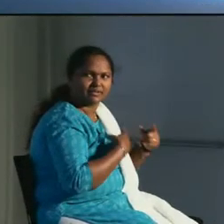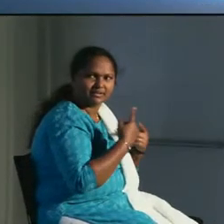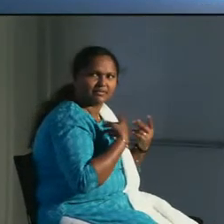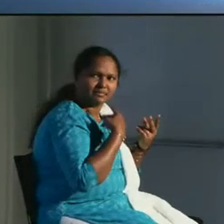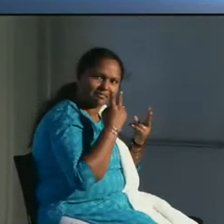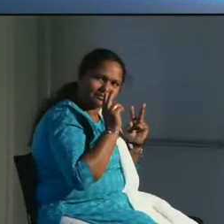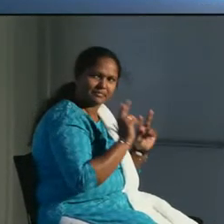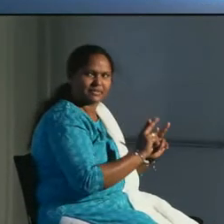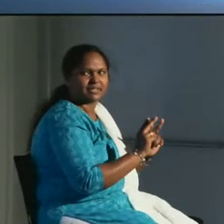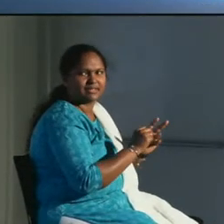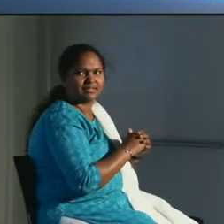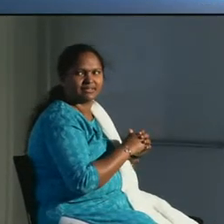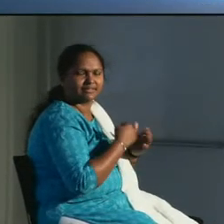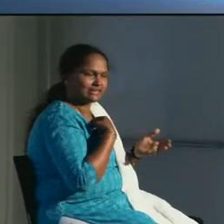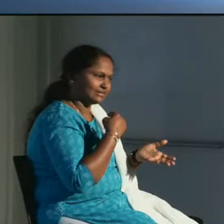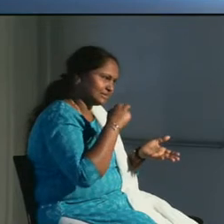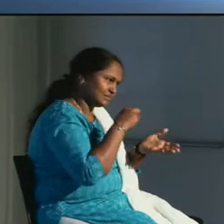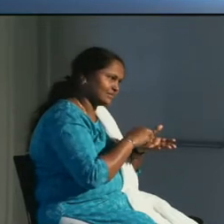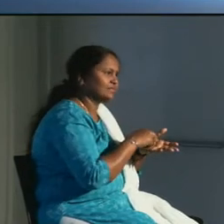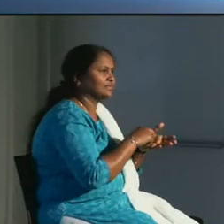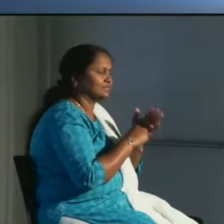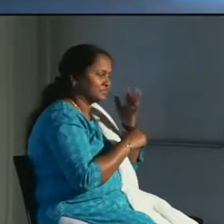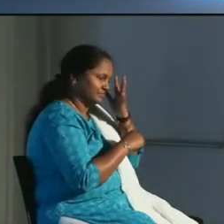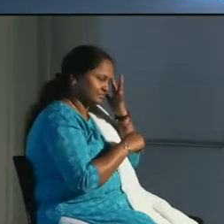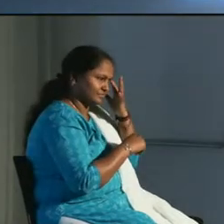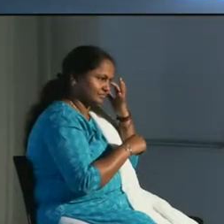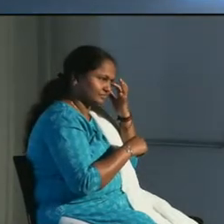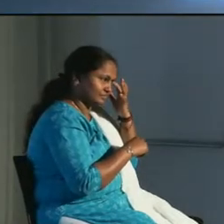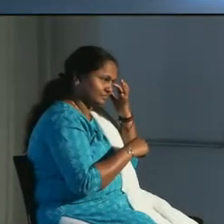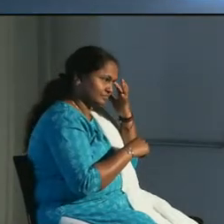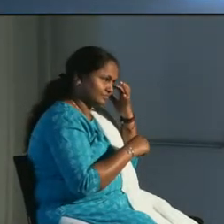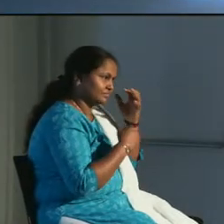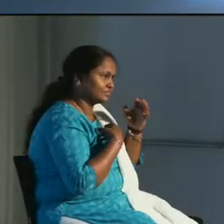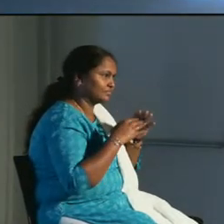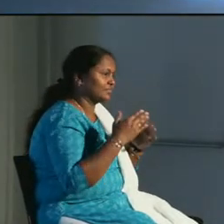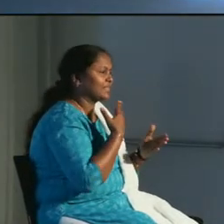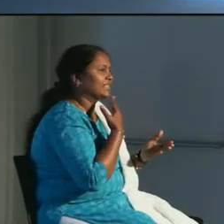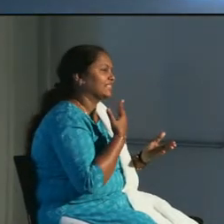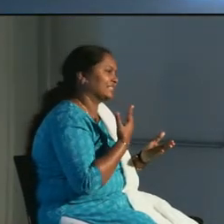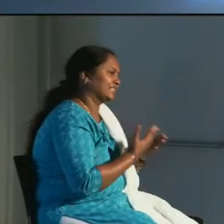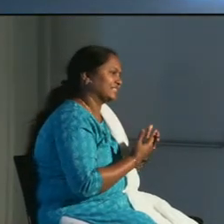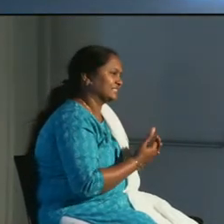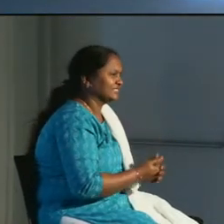back and standing on a scaff and painting. Thank you.